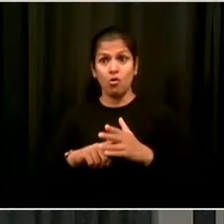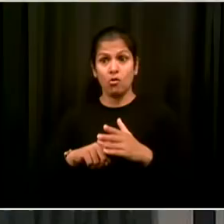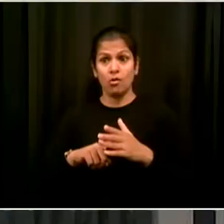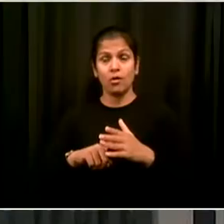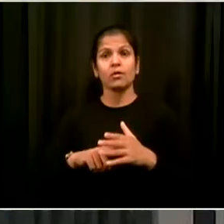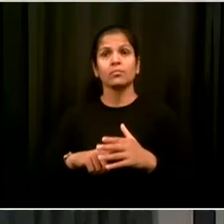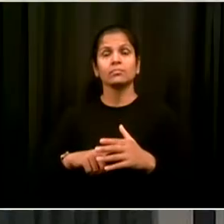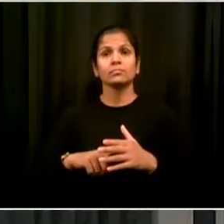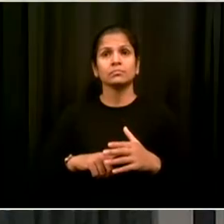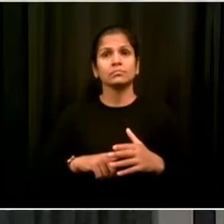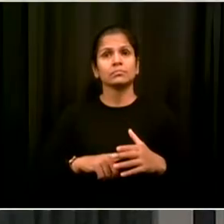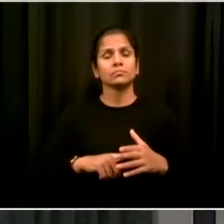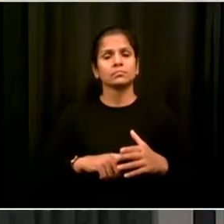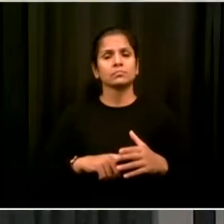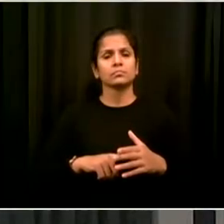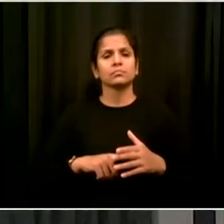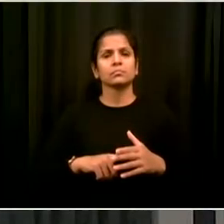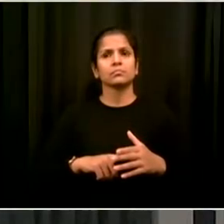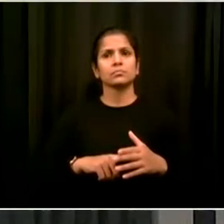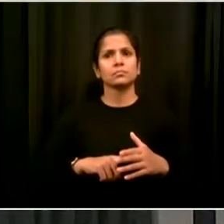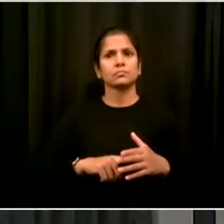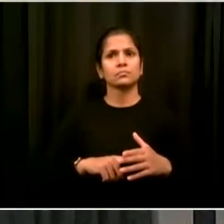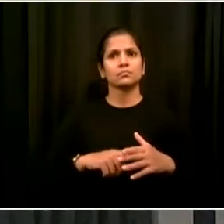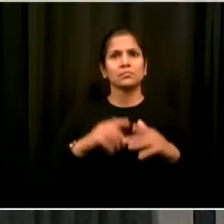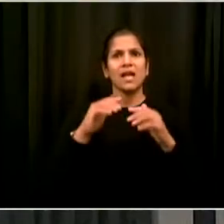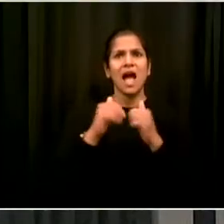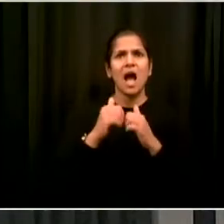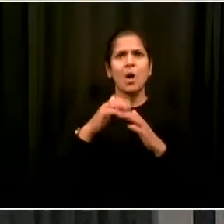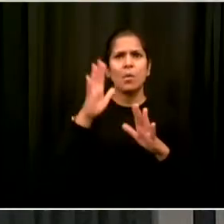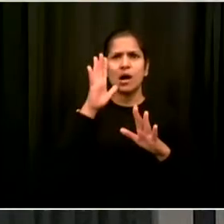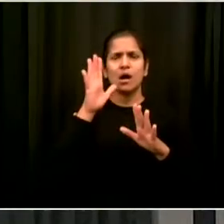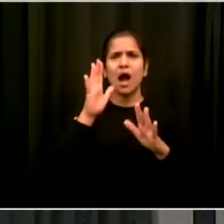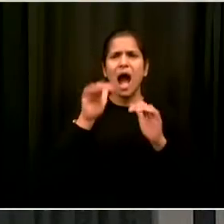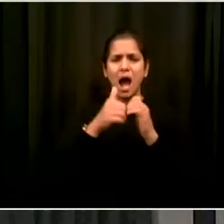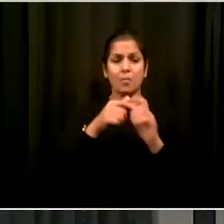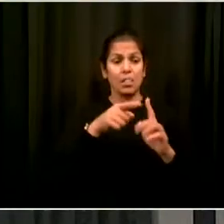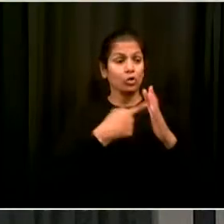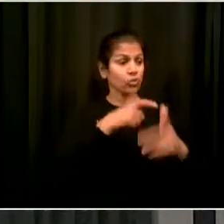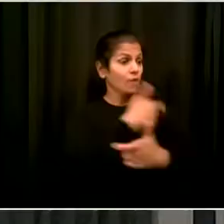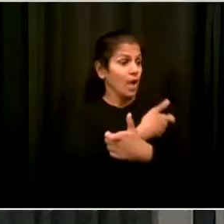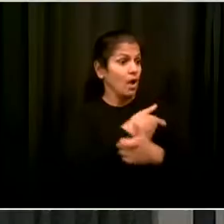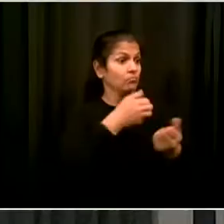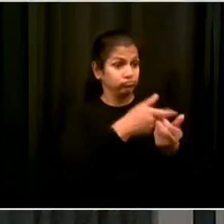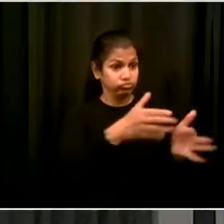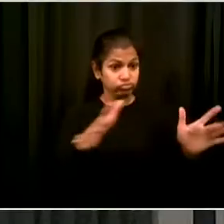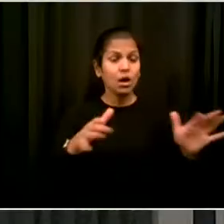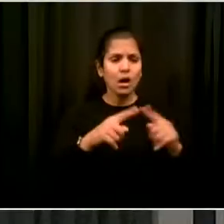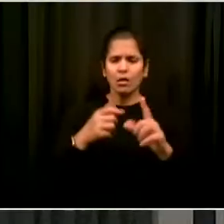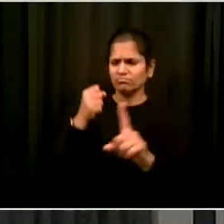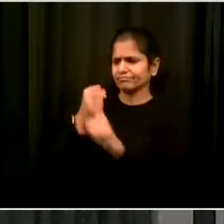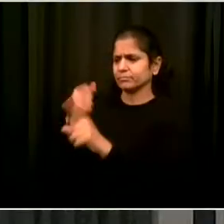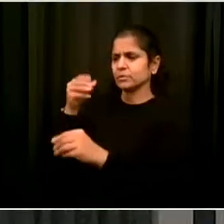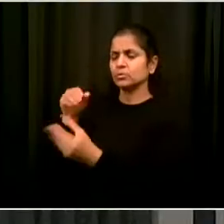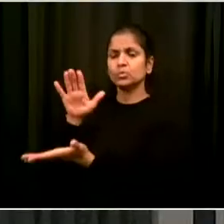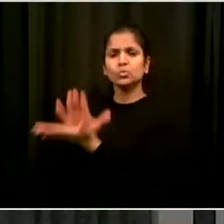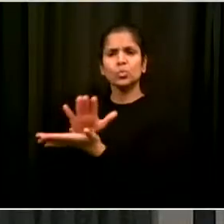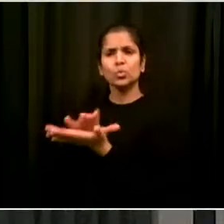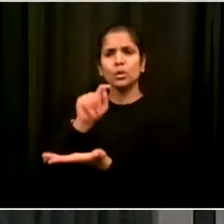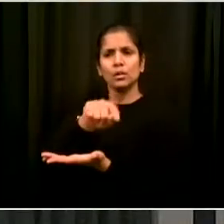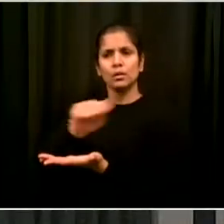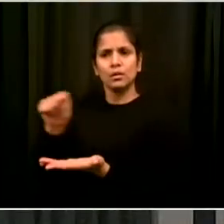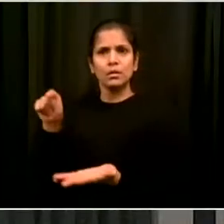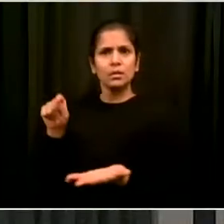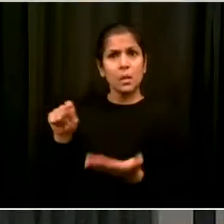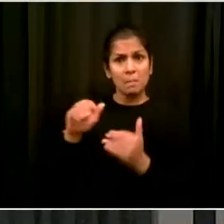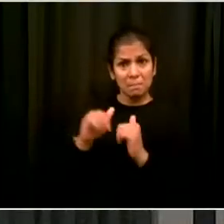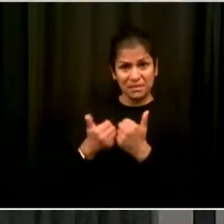be, the student who are going to the school will be open for everyone. You don't have to wear the mask.